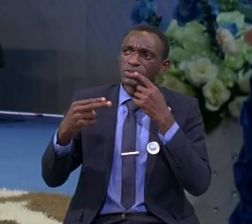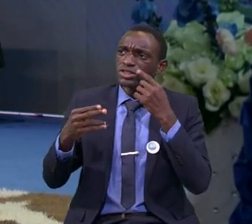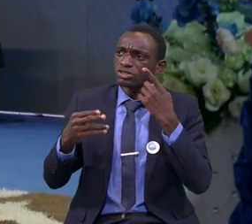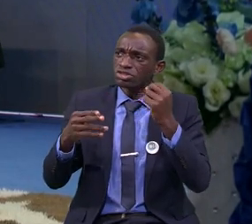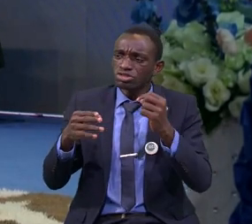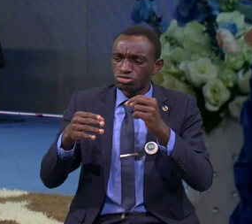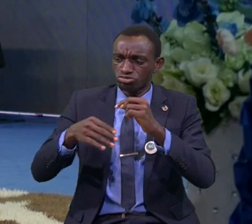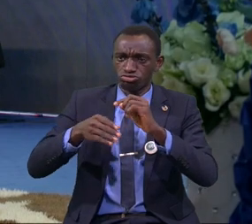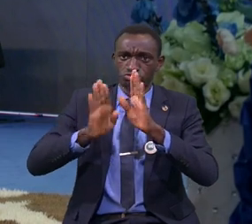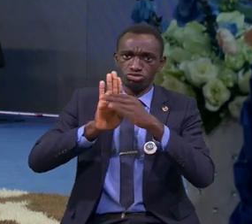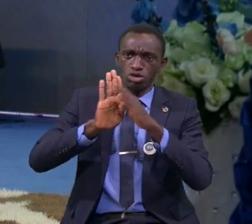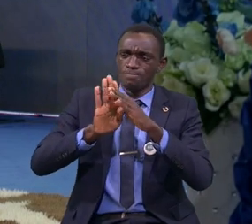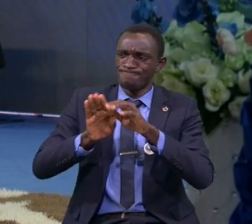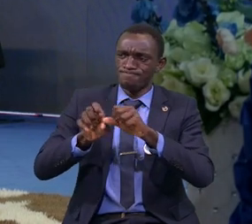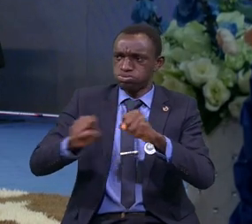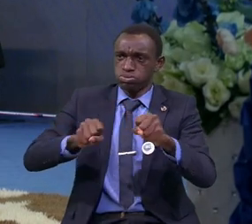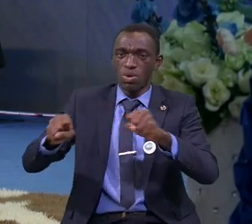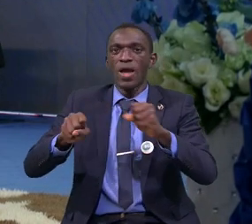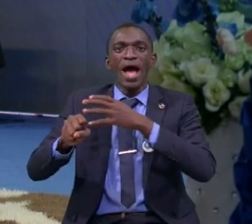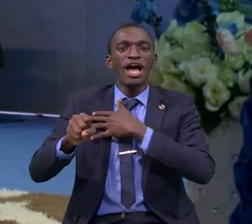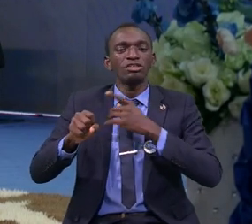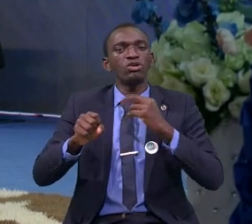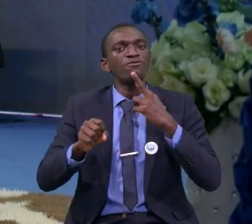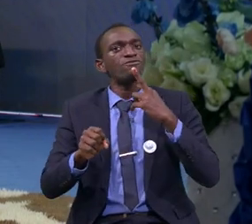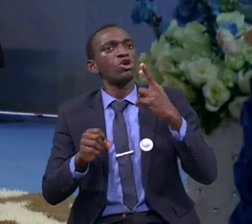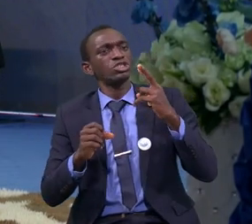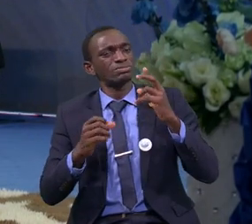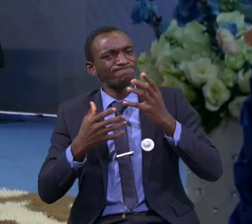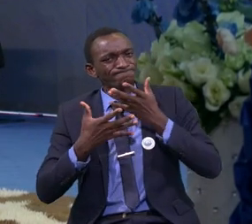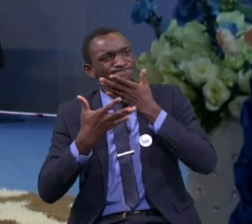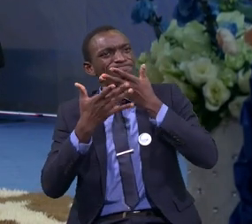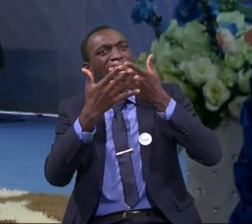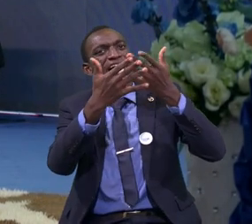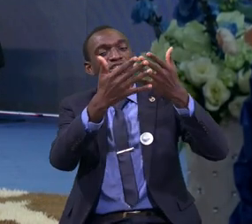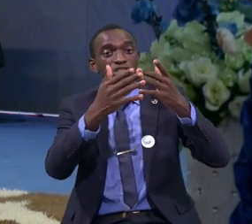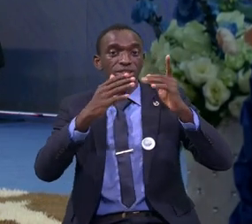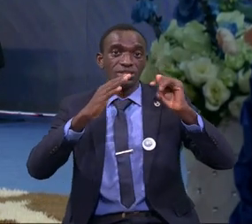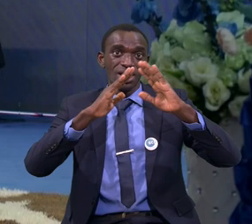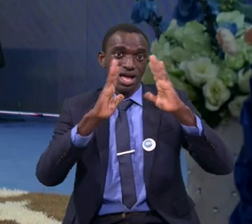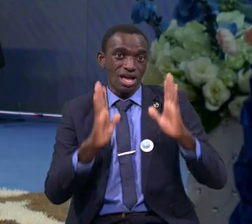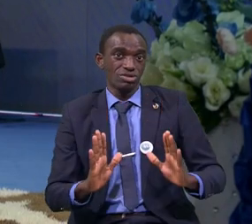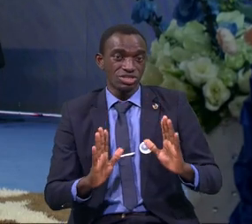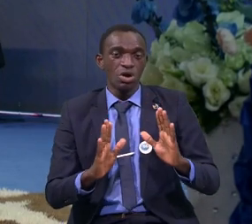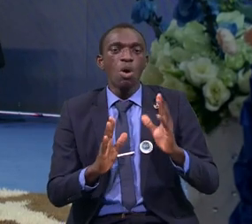of him that cried, and the house was filled with smoke.